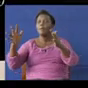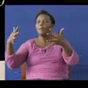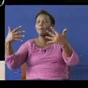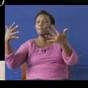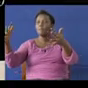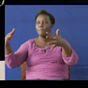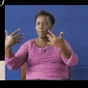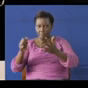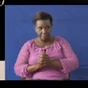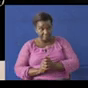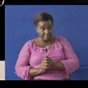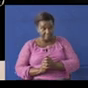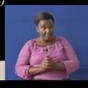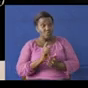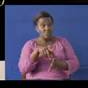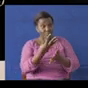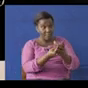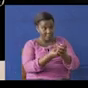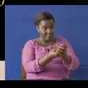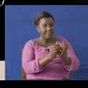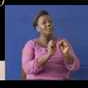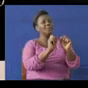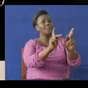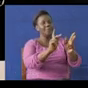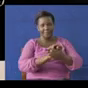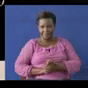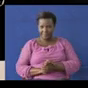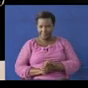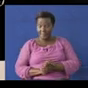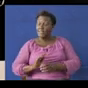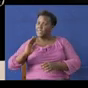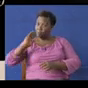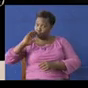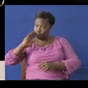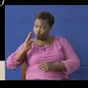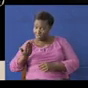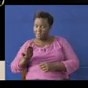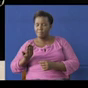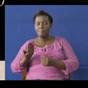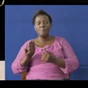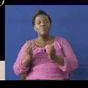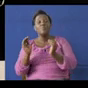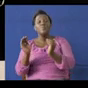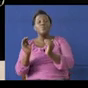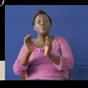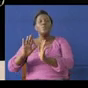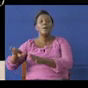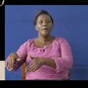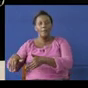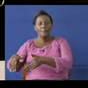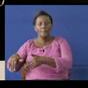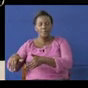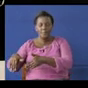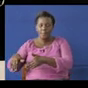Are we together so far? Good. It is therefore imperative that we should